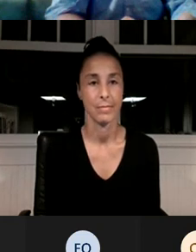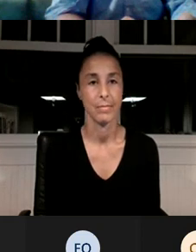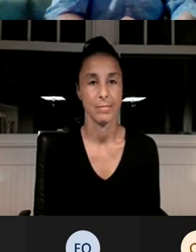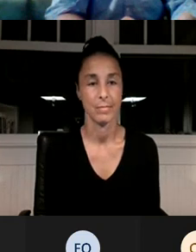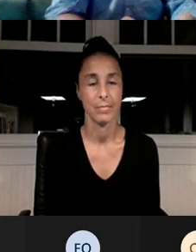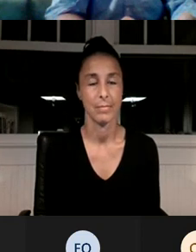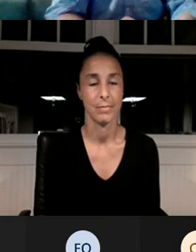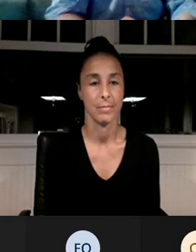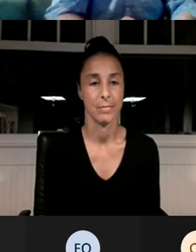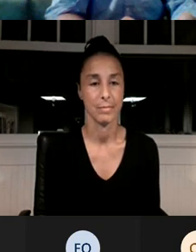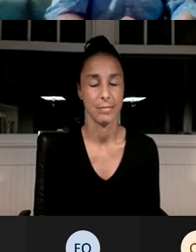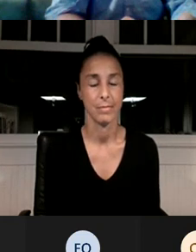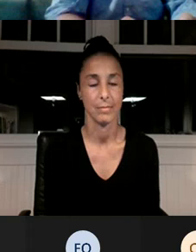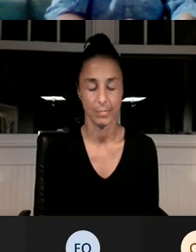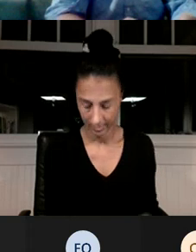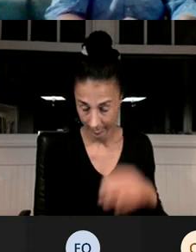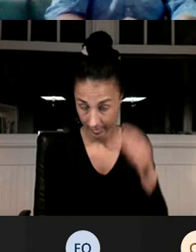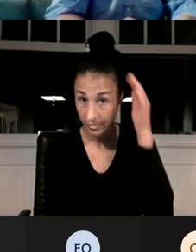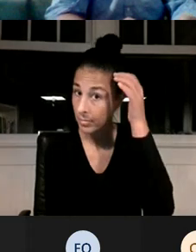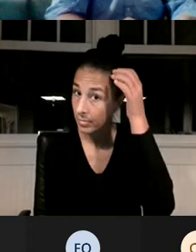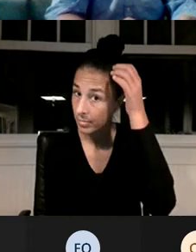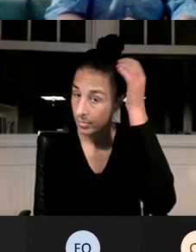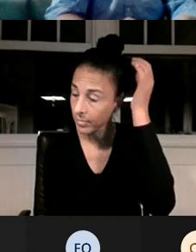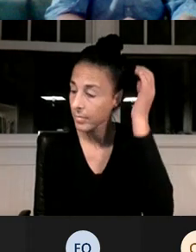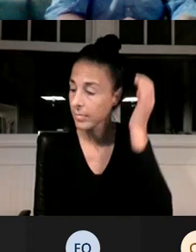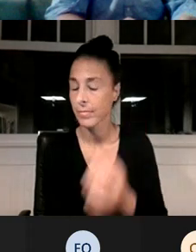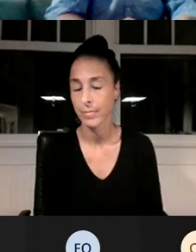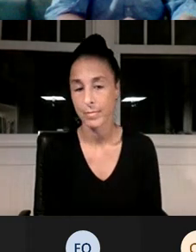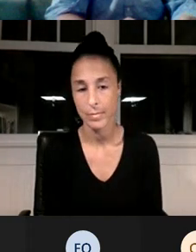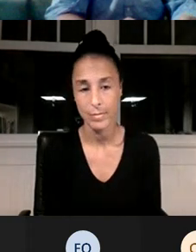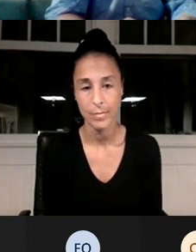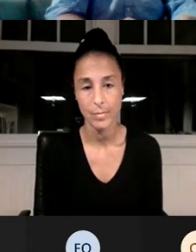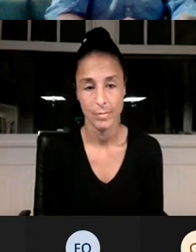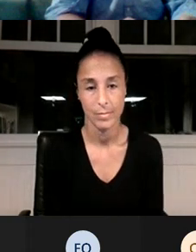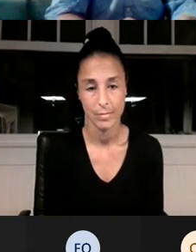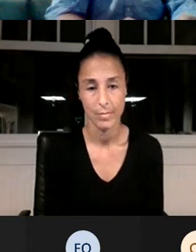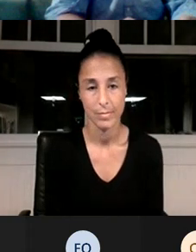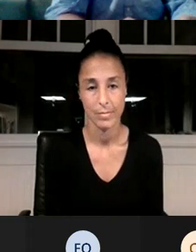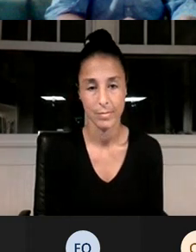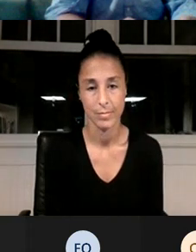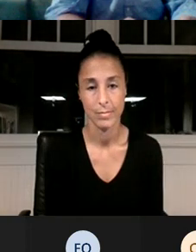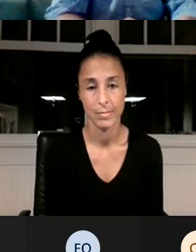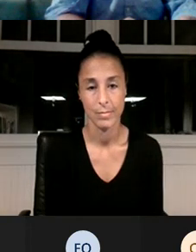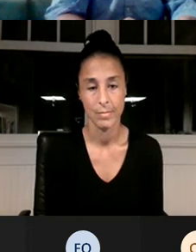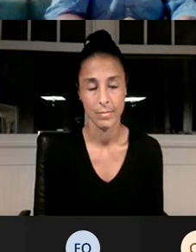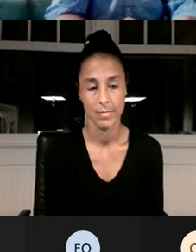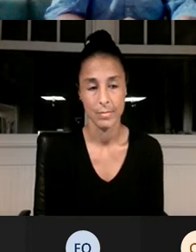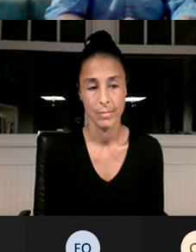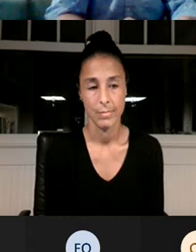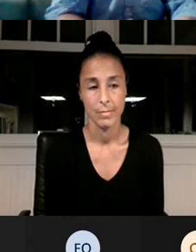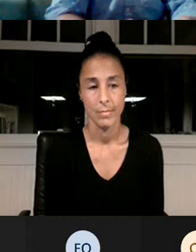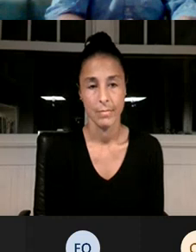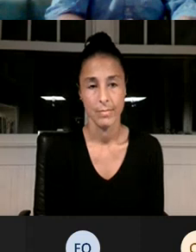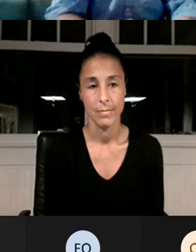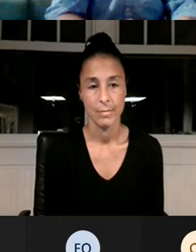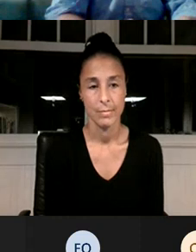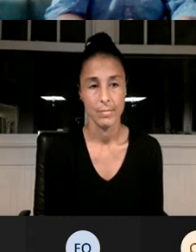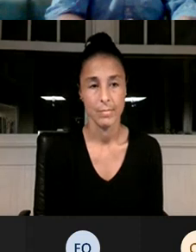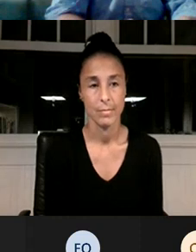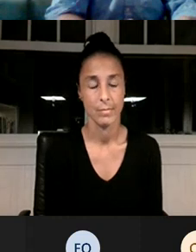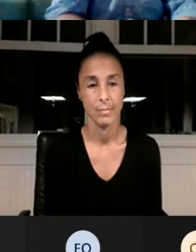versa. Anything I think that they receive will be shared to us too. So all the information through either channels will go to the planning commission.